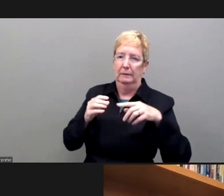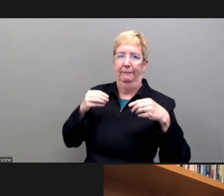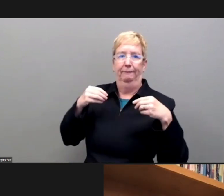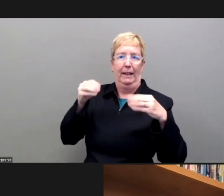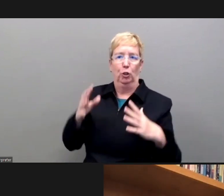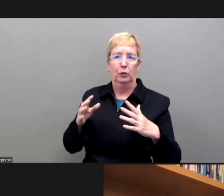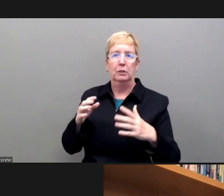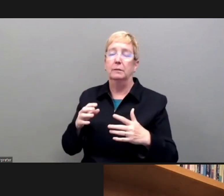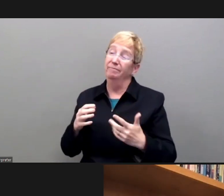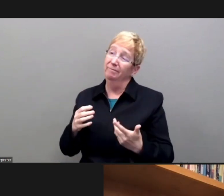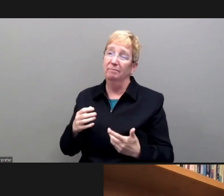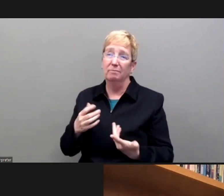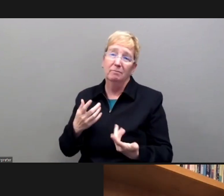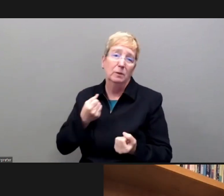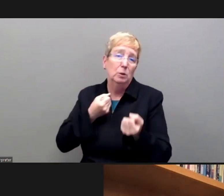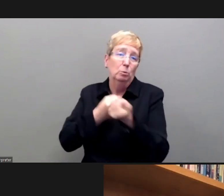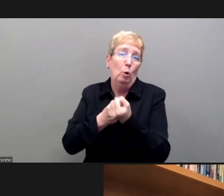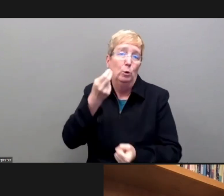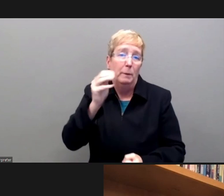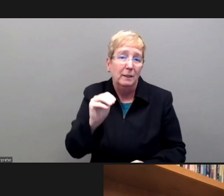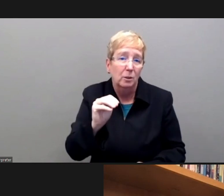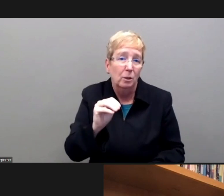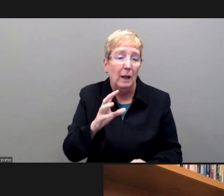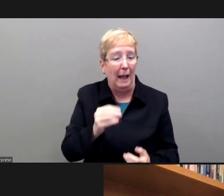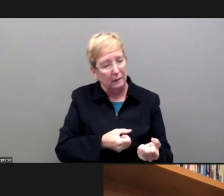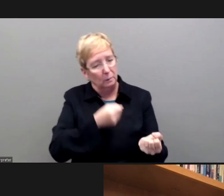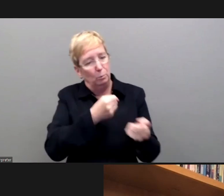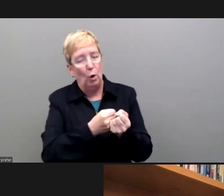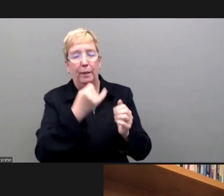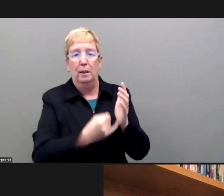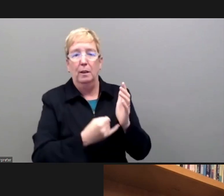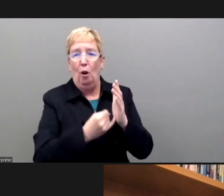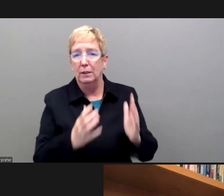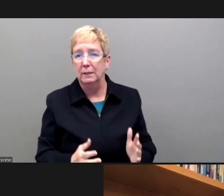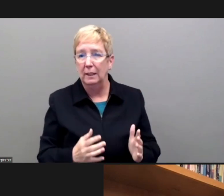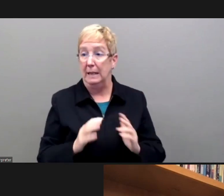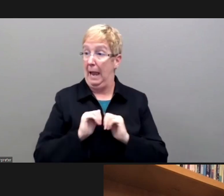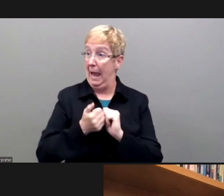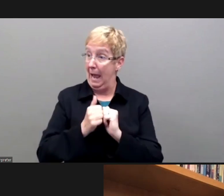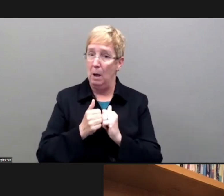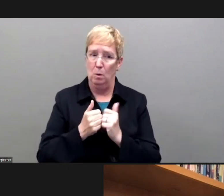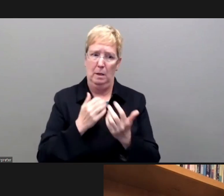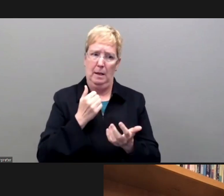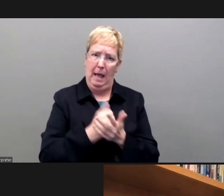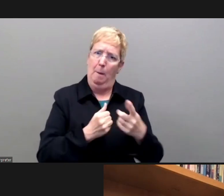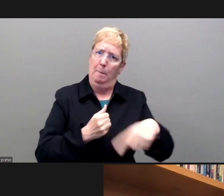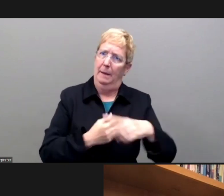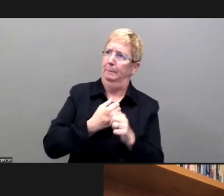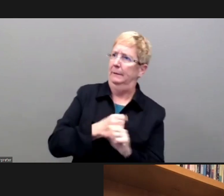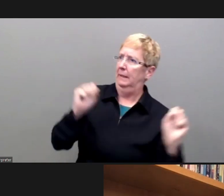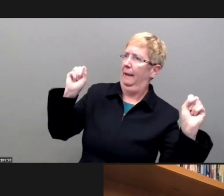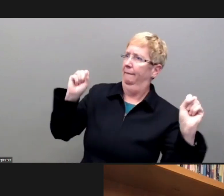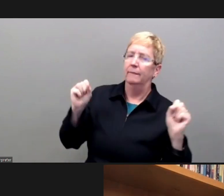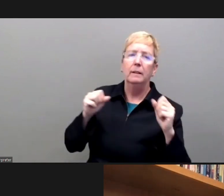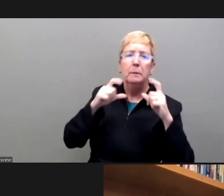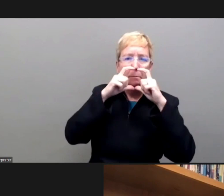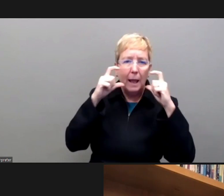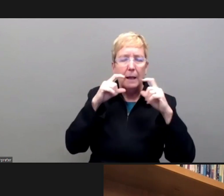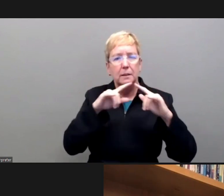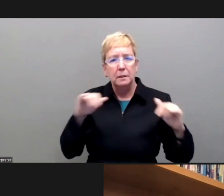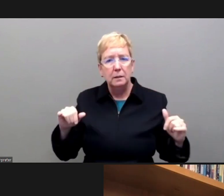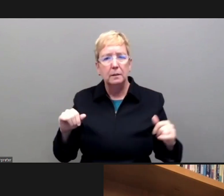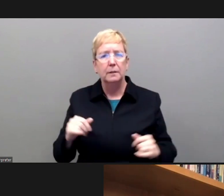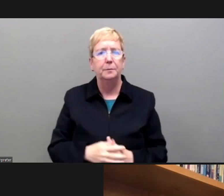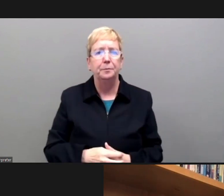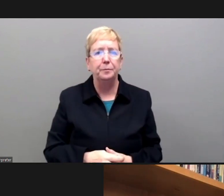New Mexico and do right by the artisans by keeping them as safe as possible. They could also even require, to get access